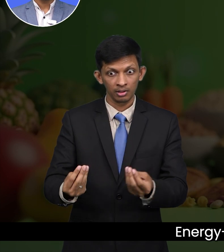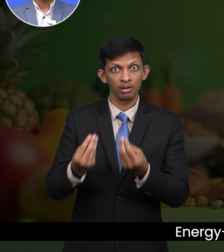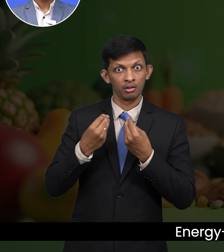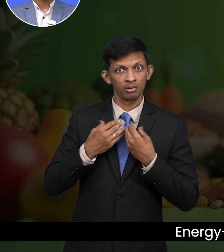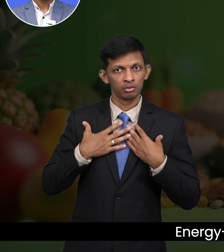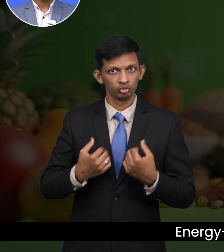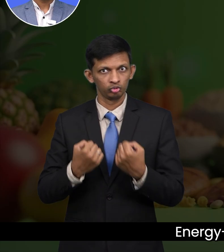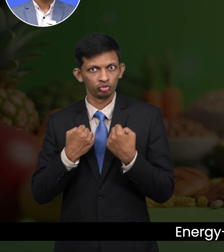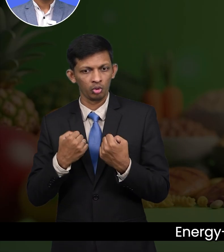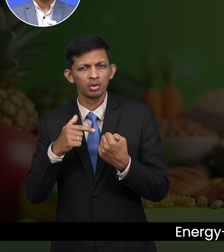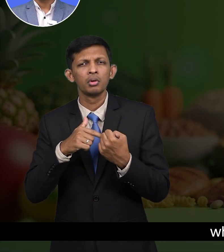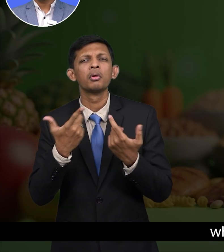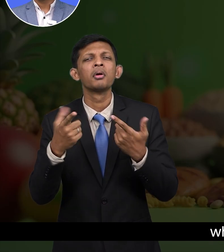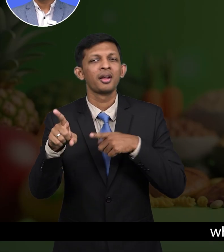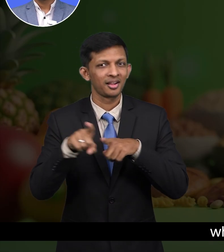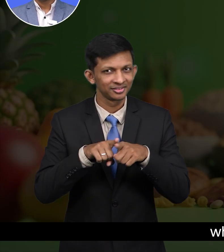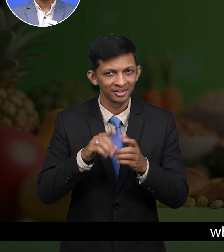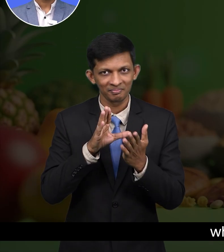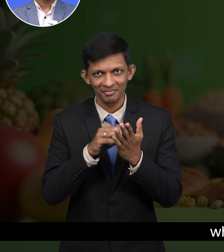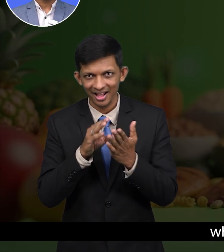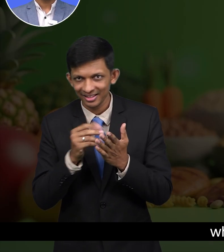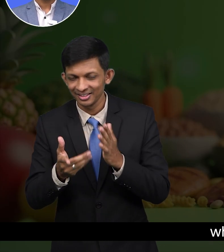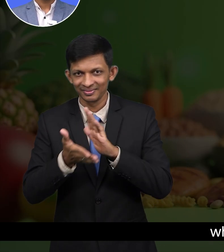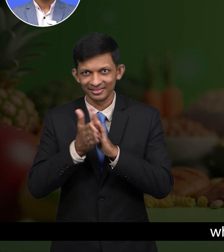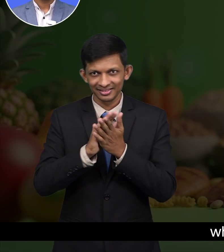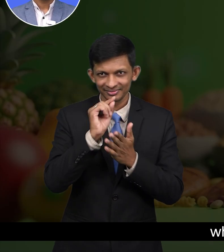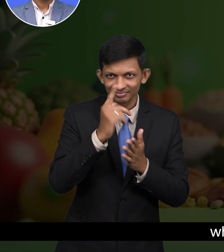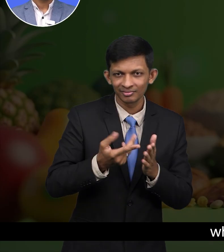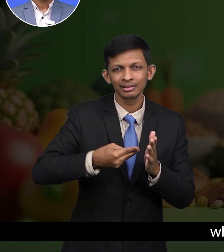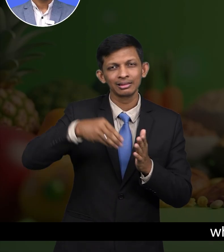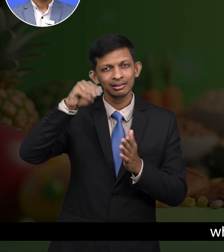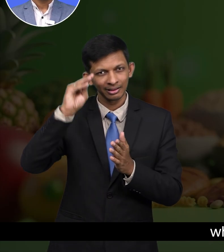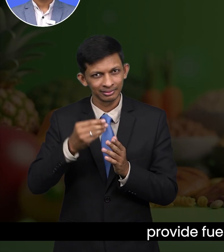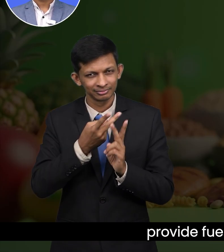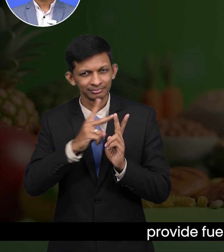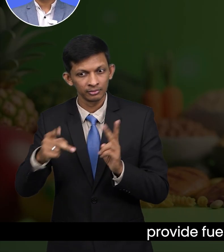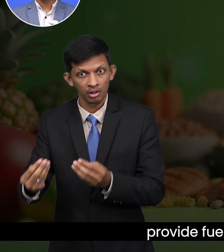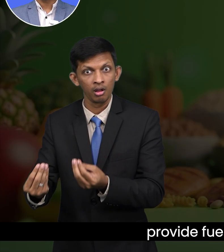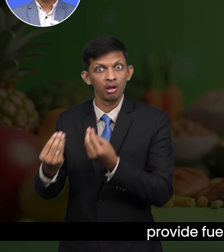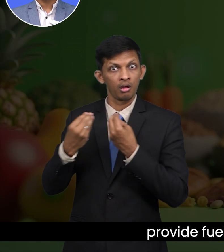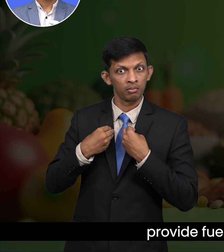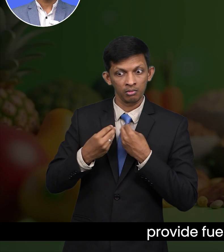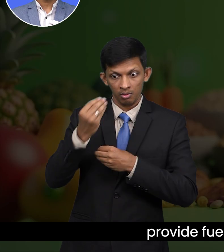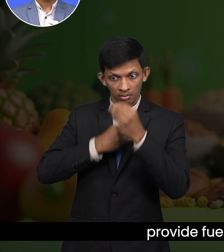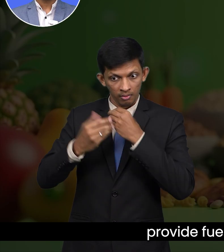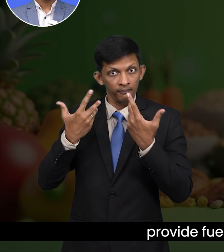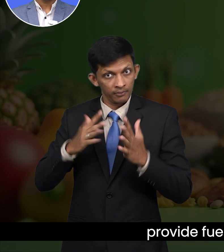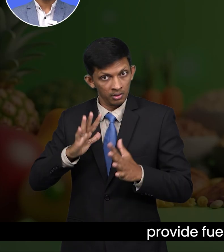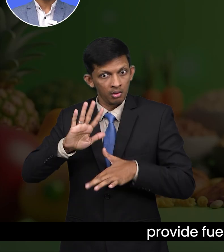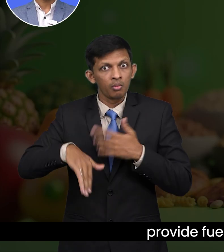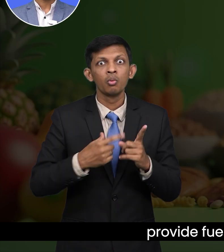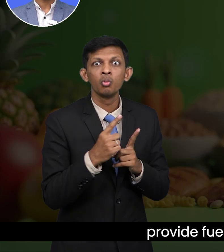Energy-giving foods like rice, wheat, and millets provide fuel for all our